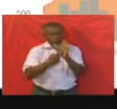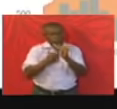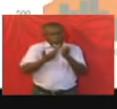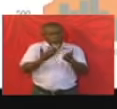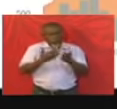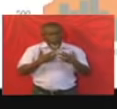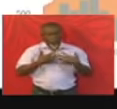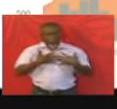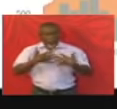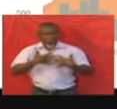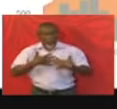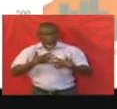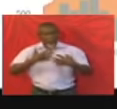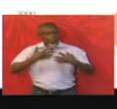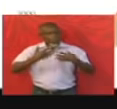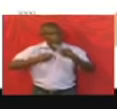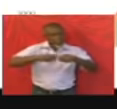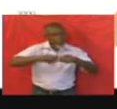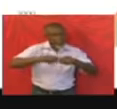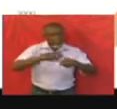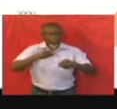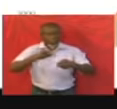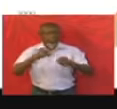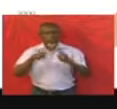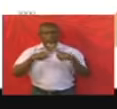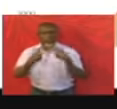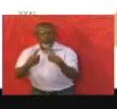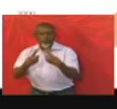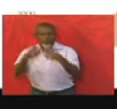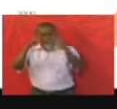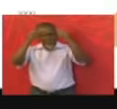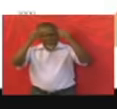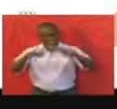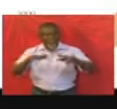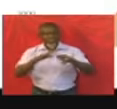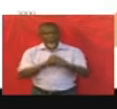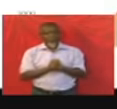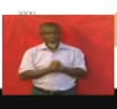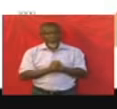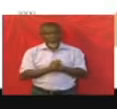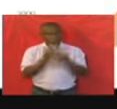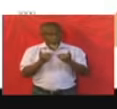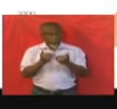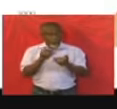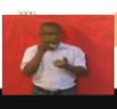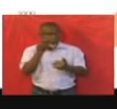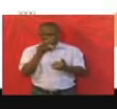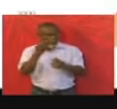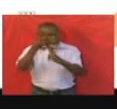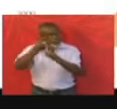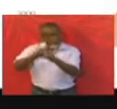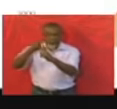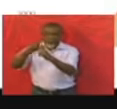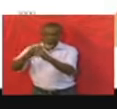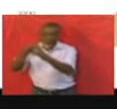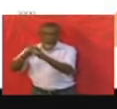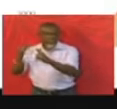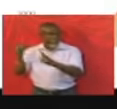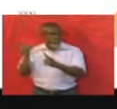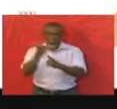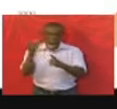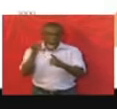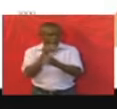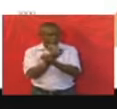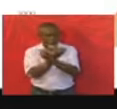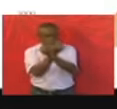for testing. Next slide, please. Same information, again represented now on a monthly timescale for those who relate better